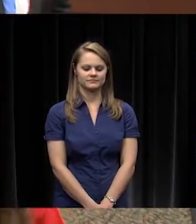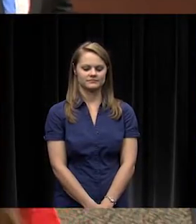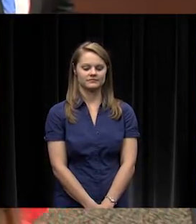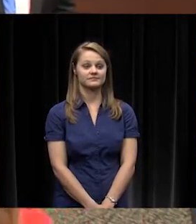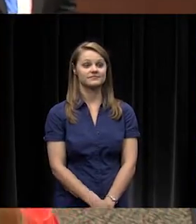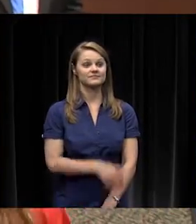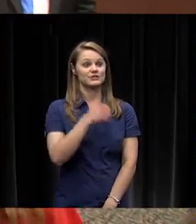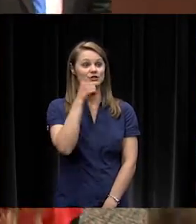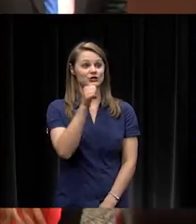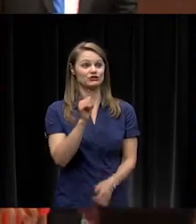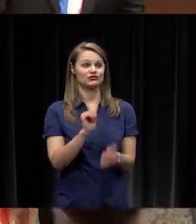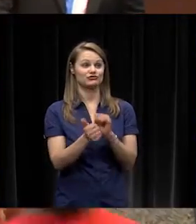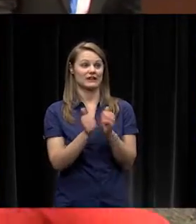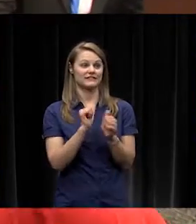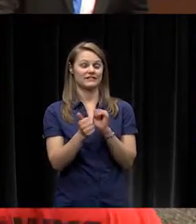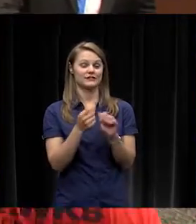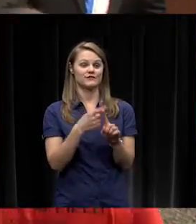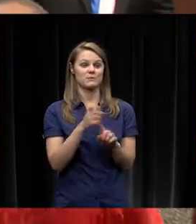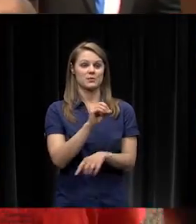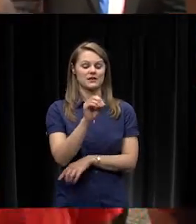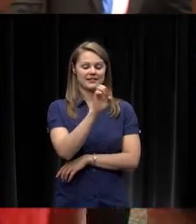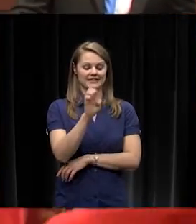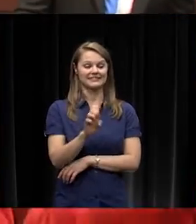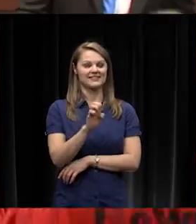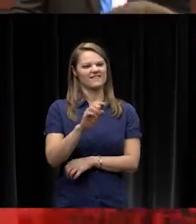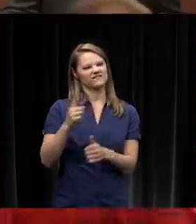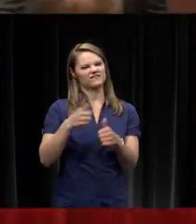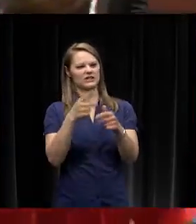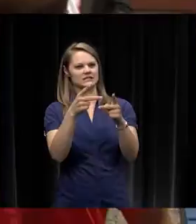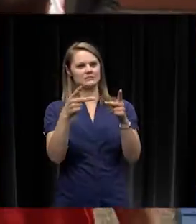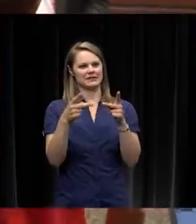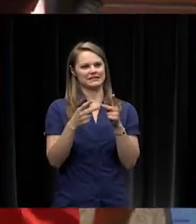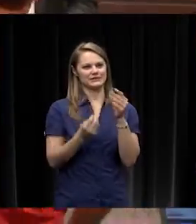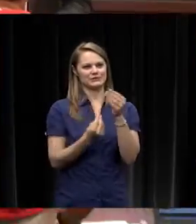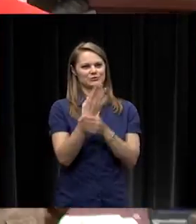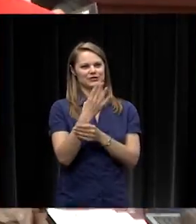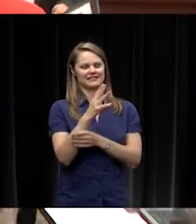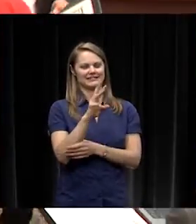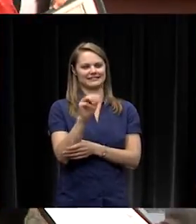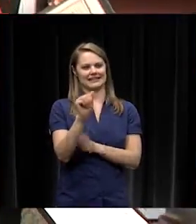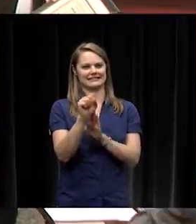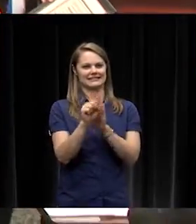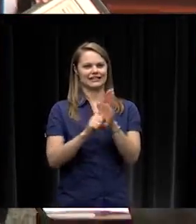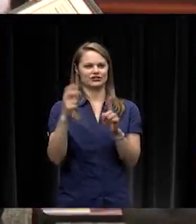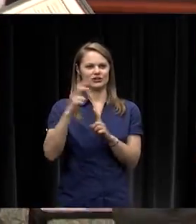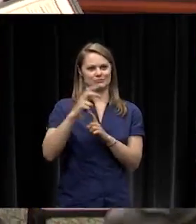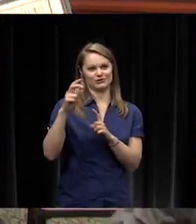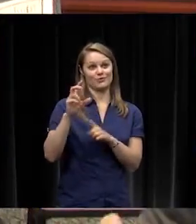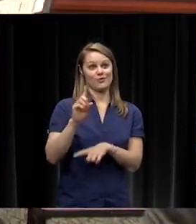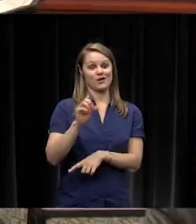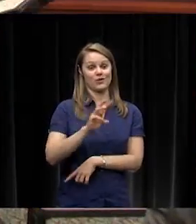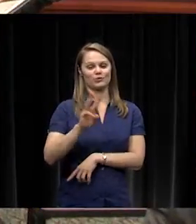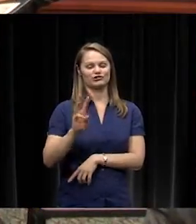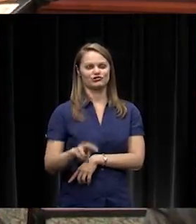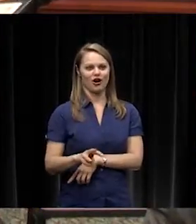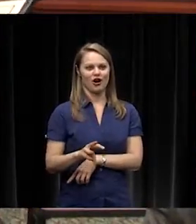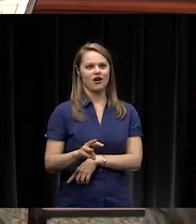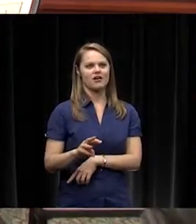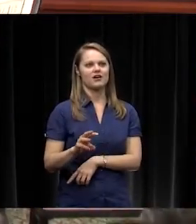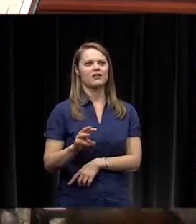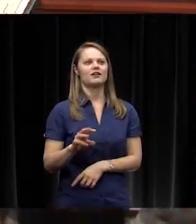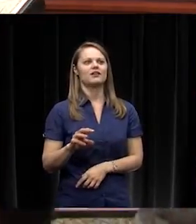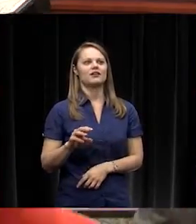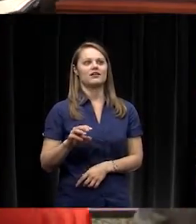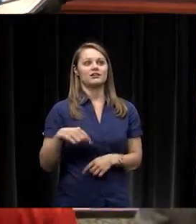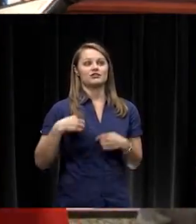The girls track and field team from Olathe East placed first at the spring 6A state championships in Wichita, and this is the sixth